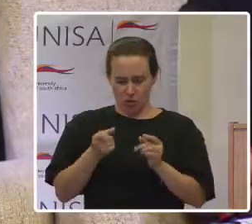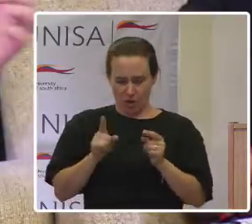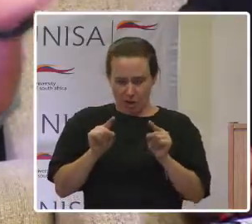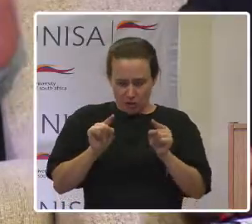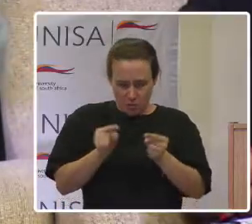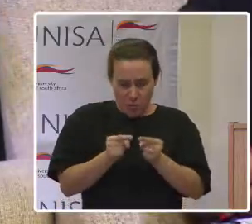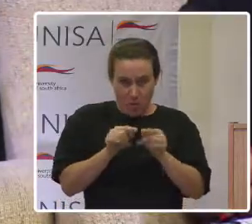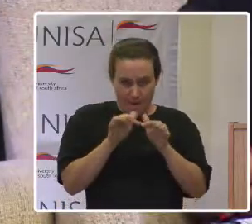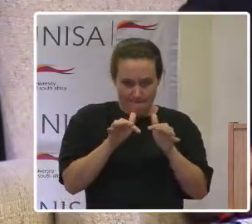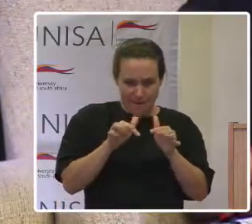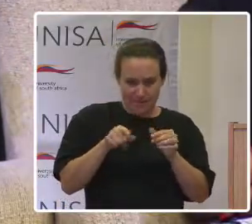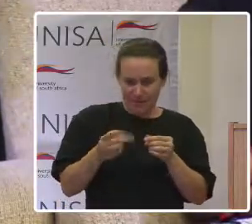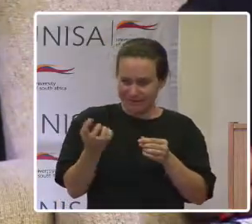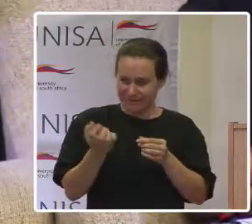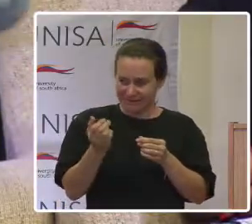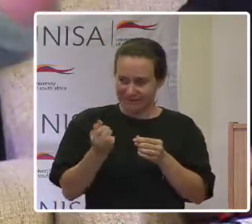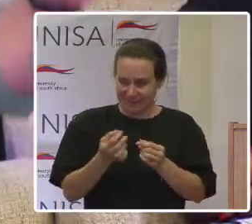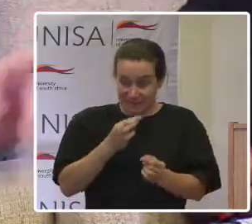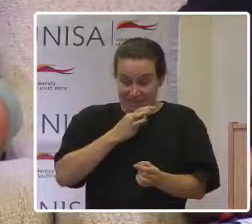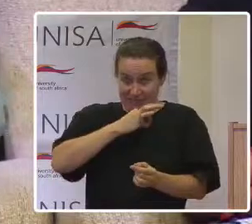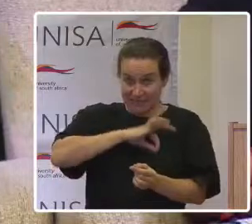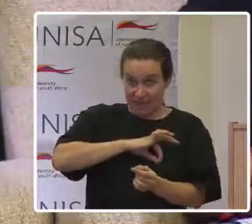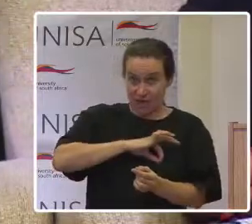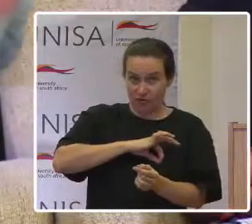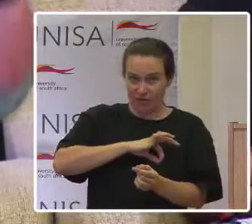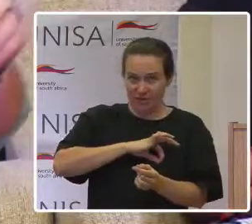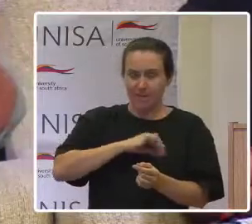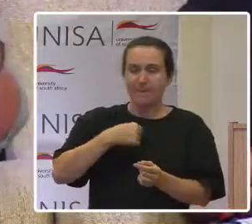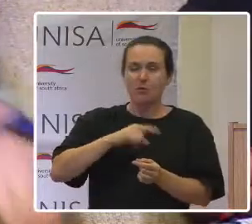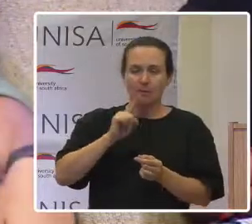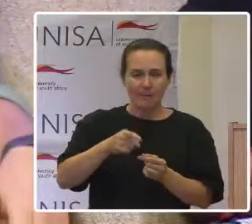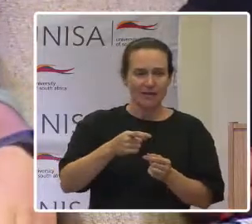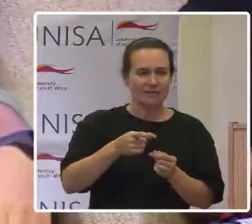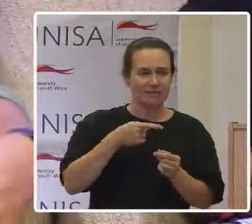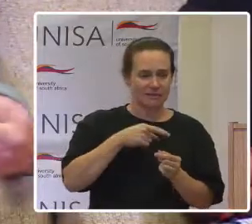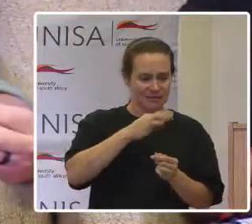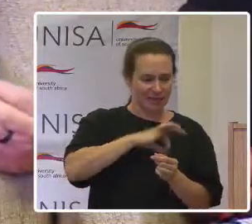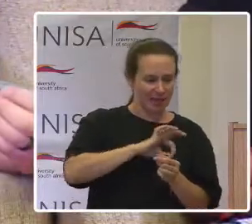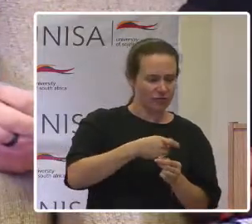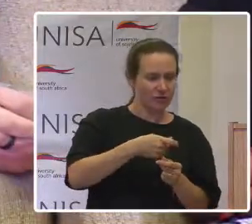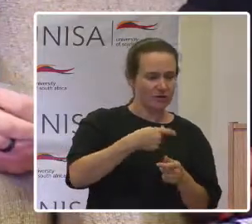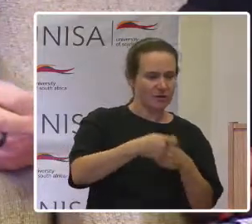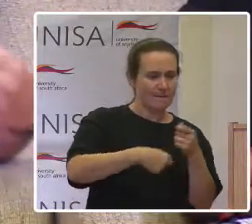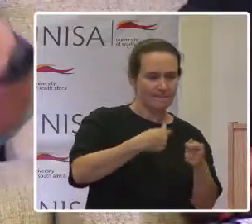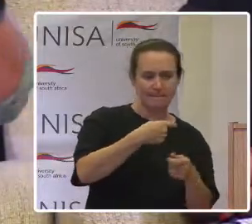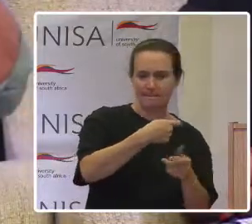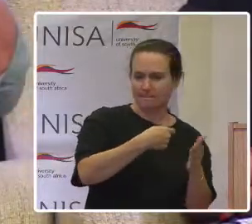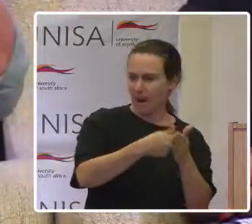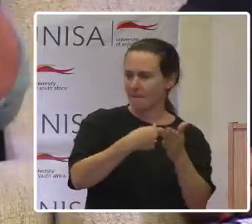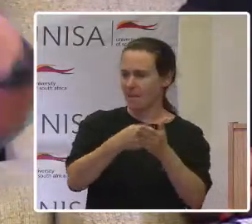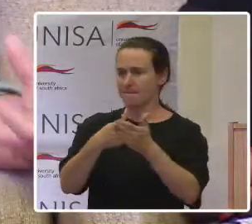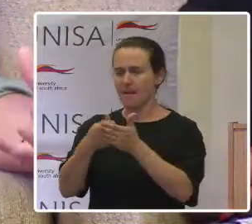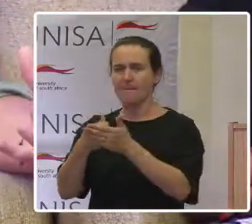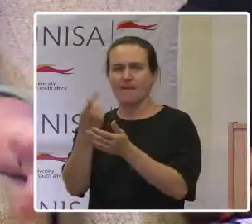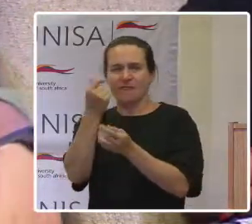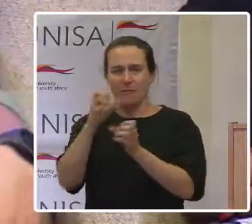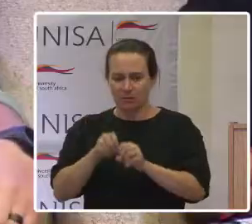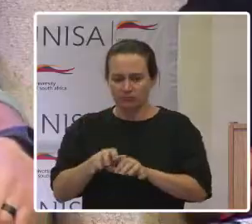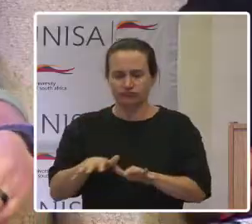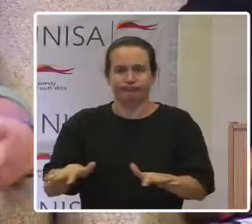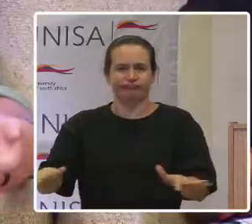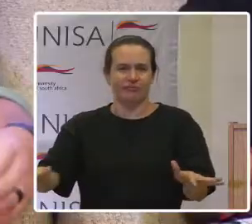people earning a salary and getting that money wheel to turn, as opposed to a far